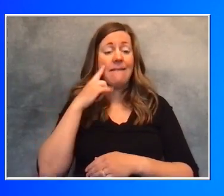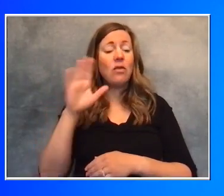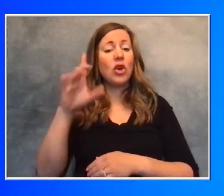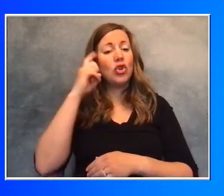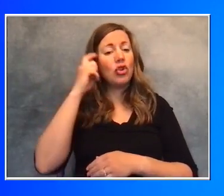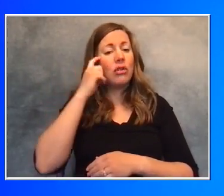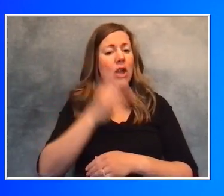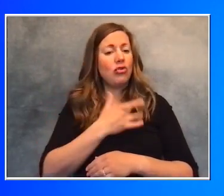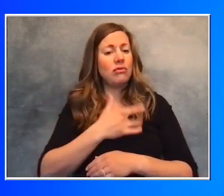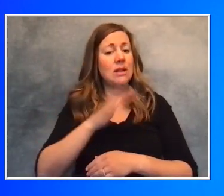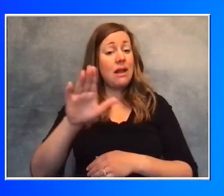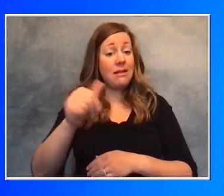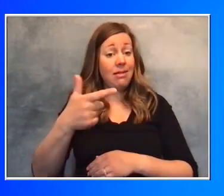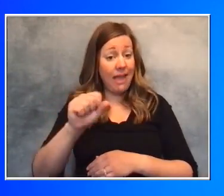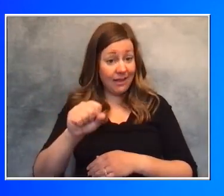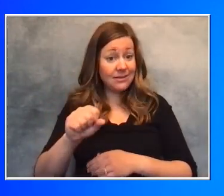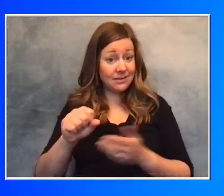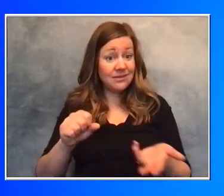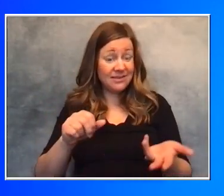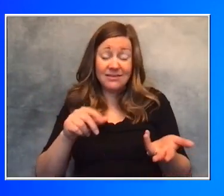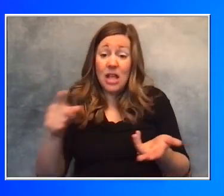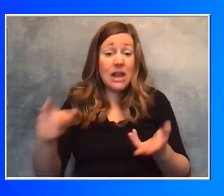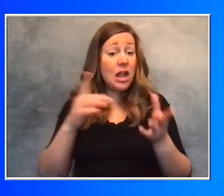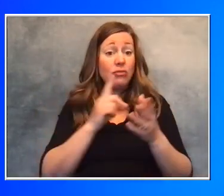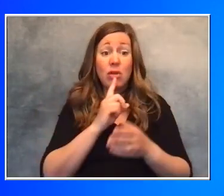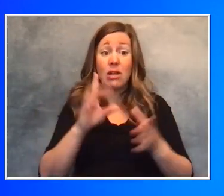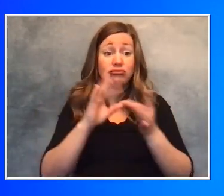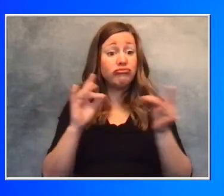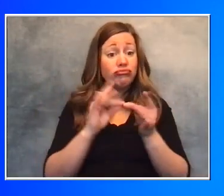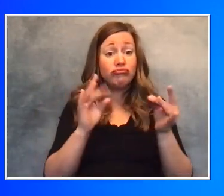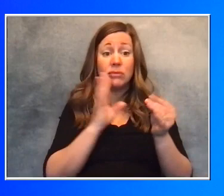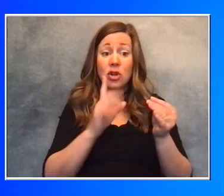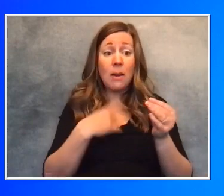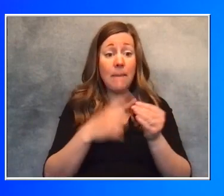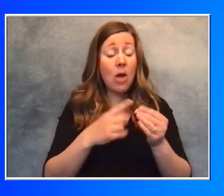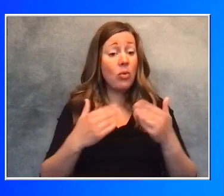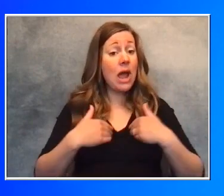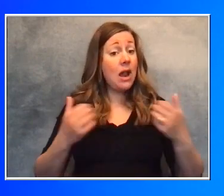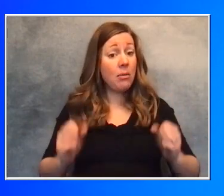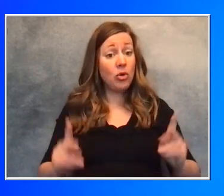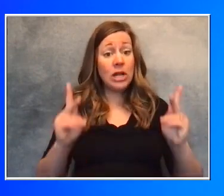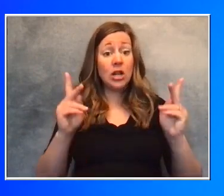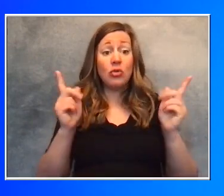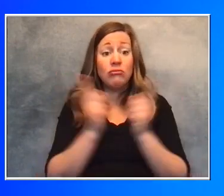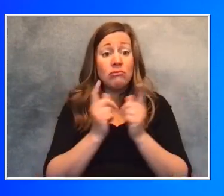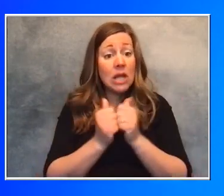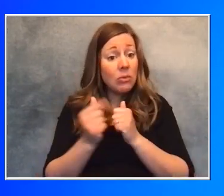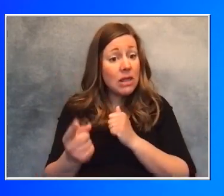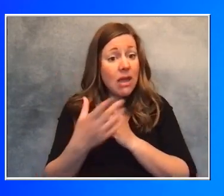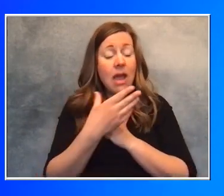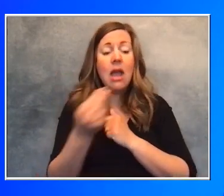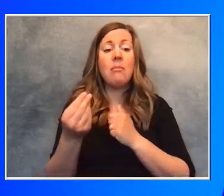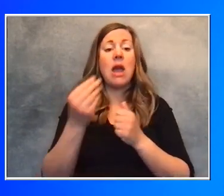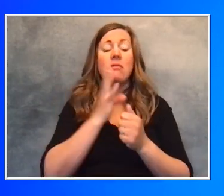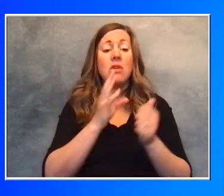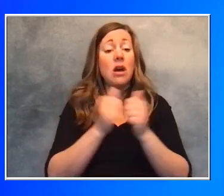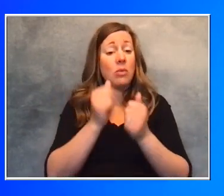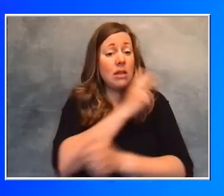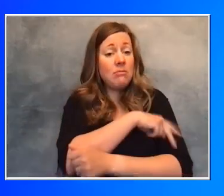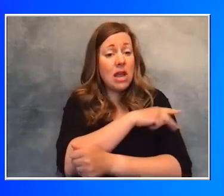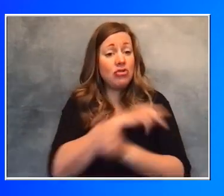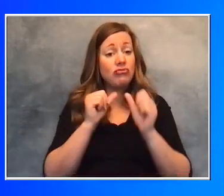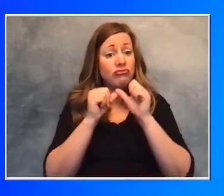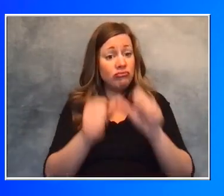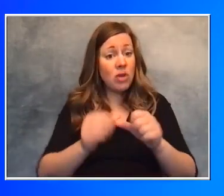his legs, and he has spoken out about that. And I've had the opportunity actually to be with him talking with patients with long COVID about their